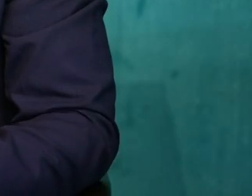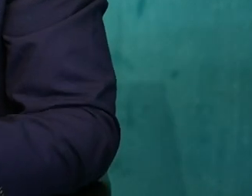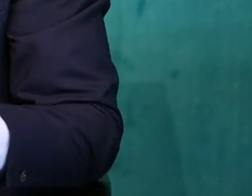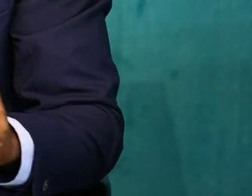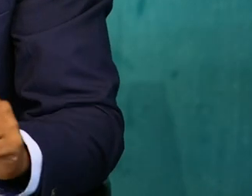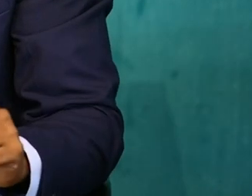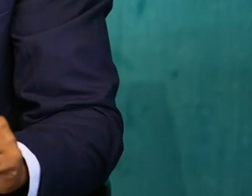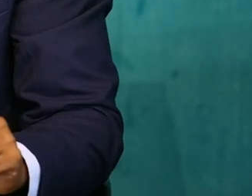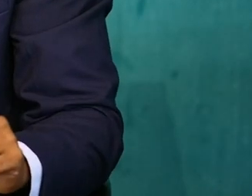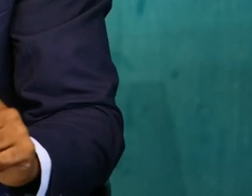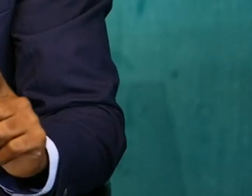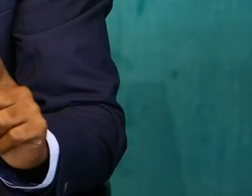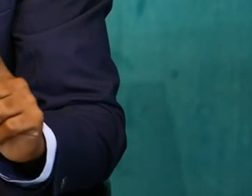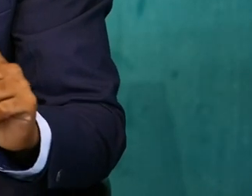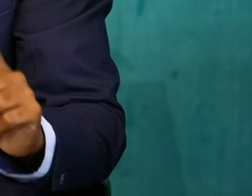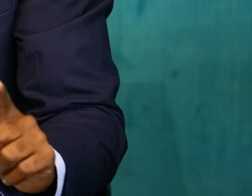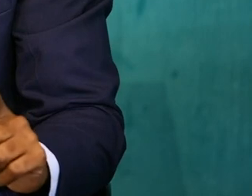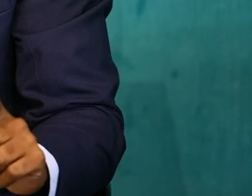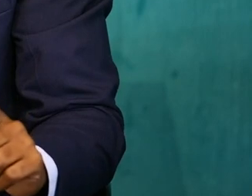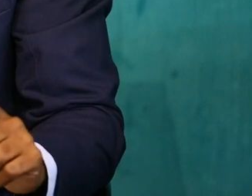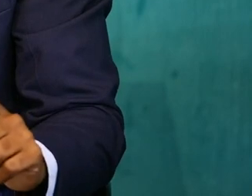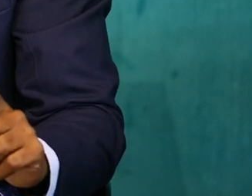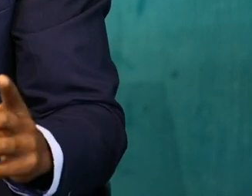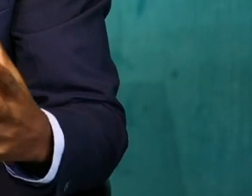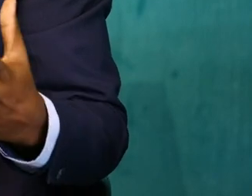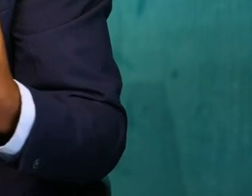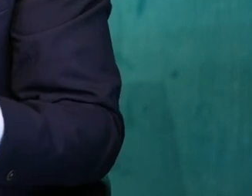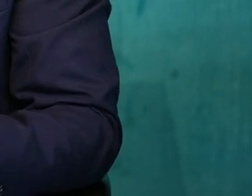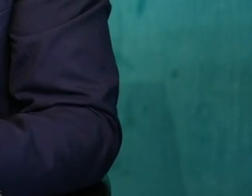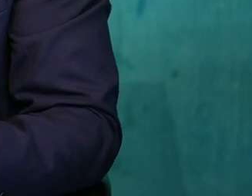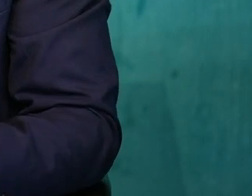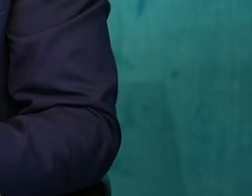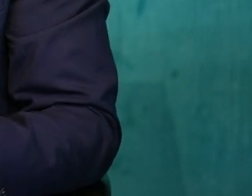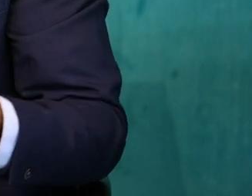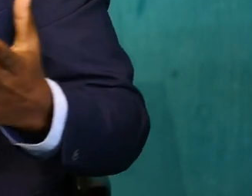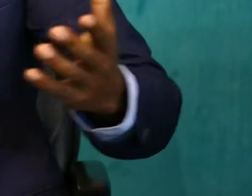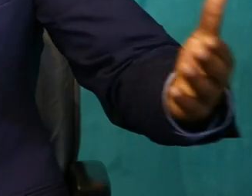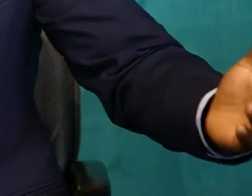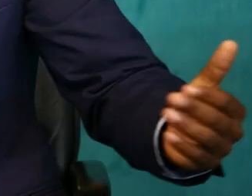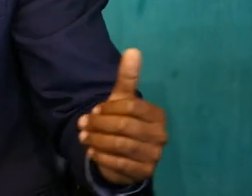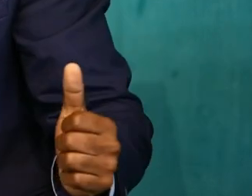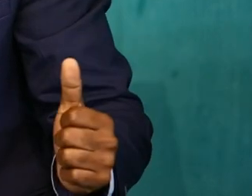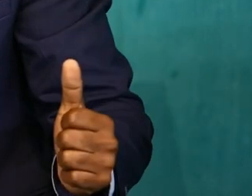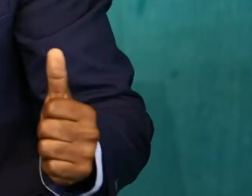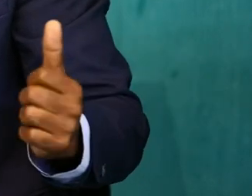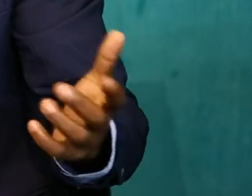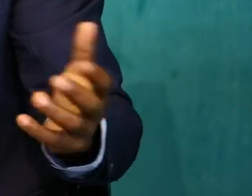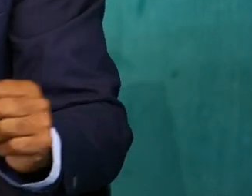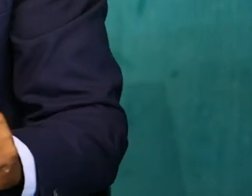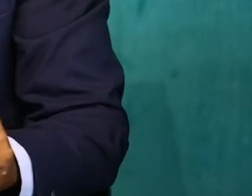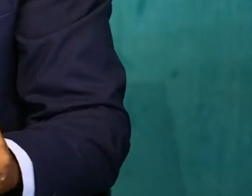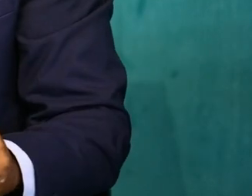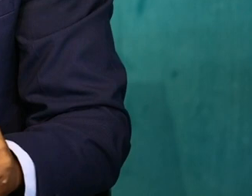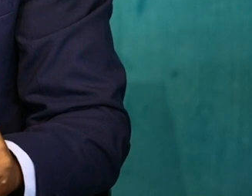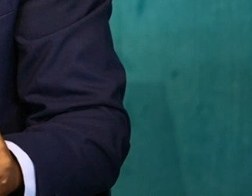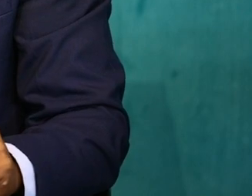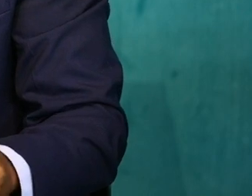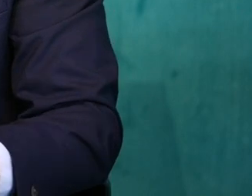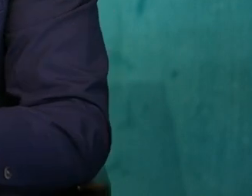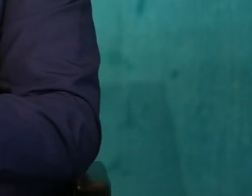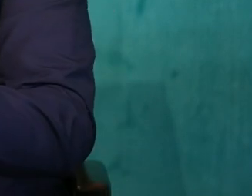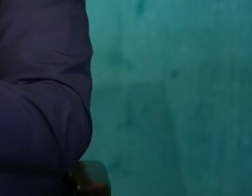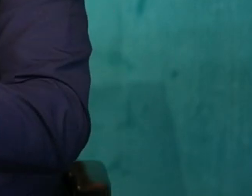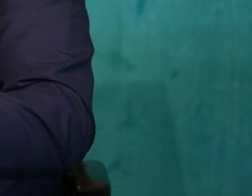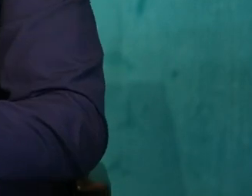serpent. One thing that the Pharaoh did, he brought his people, those people from the devil, and they were